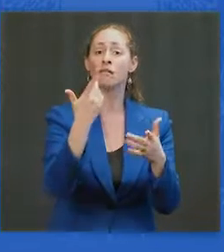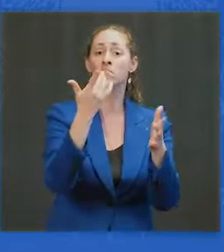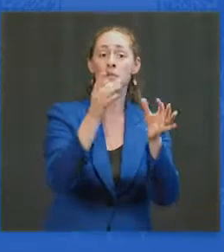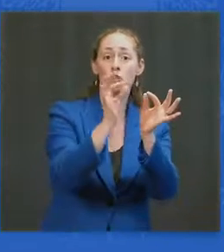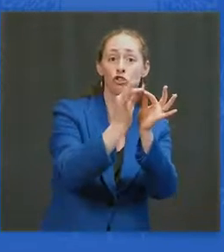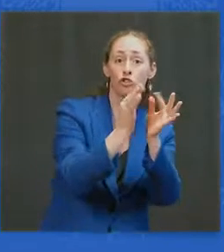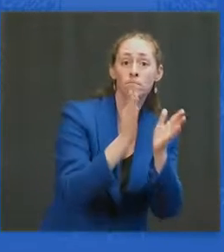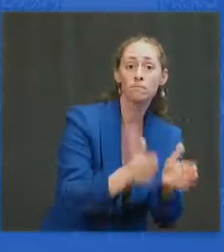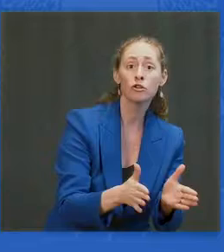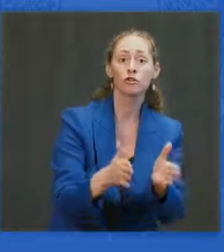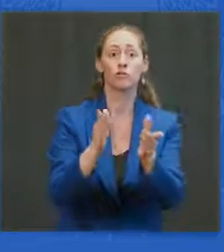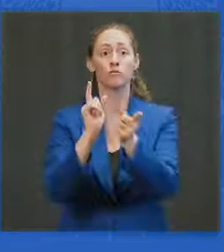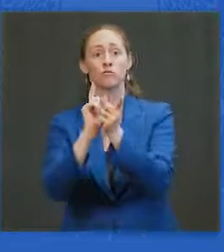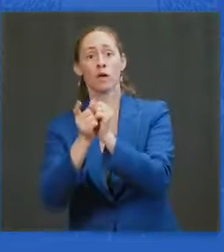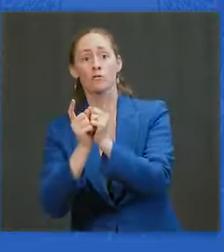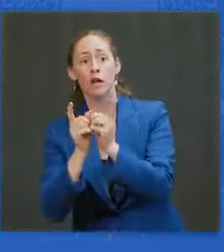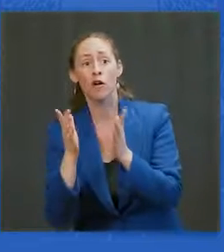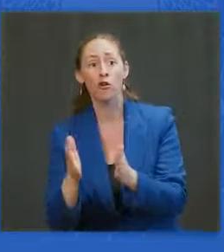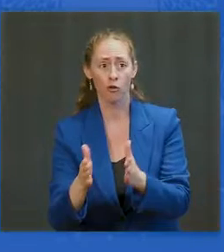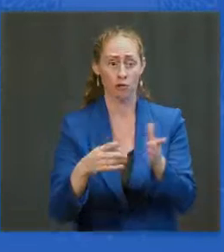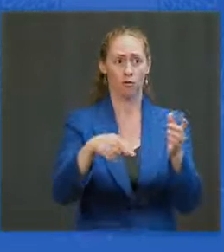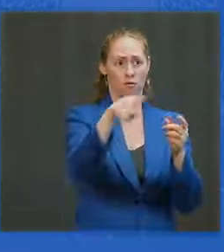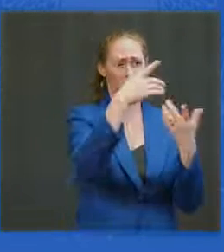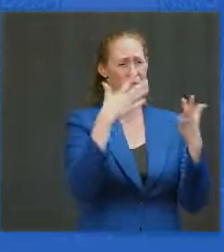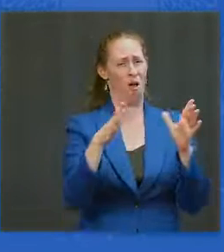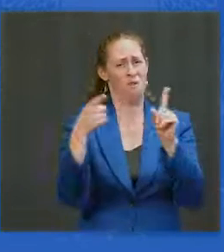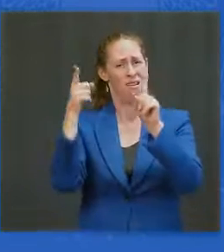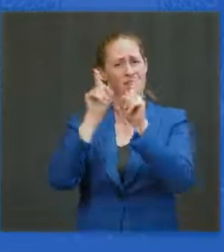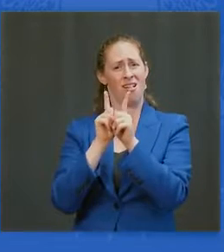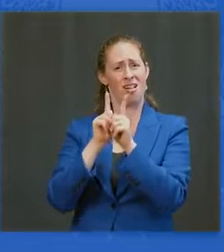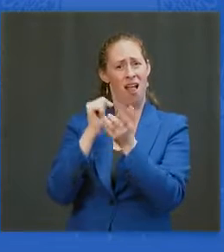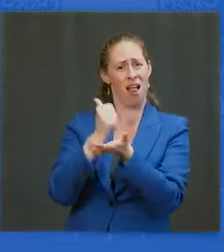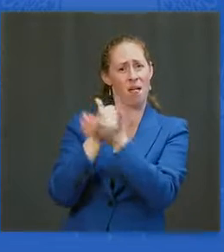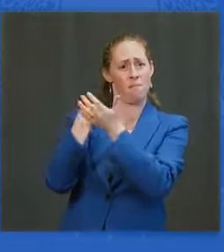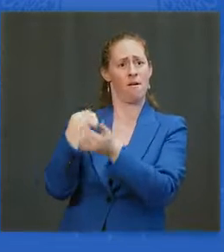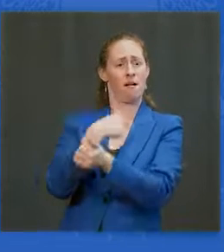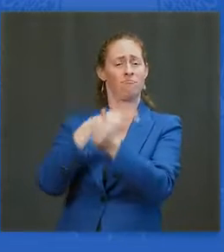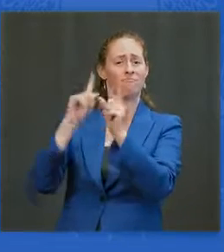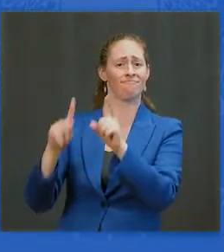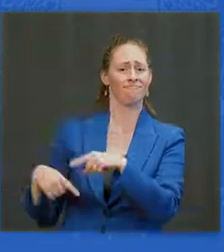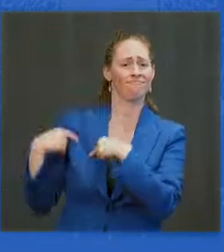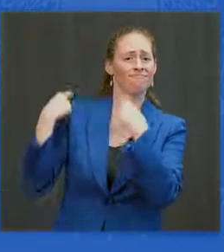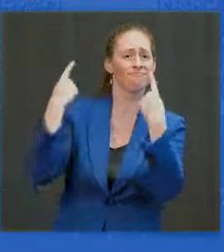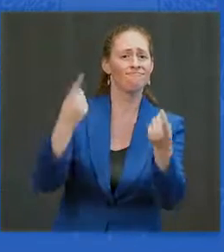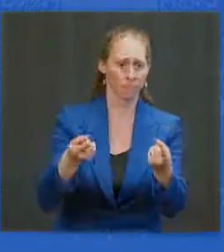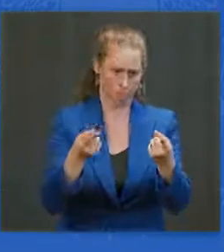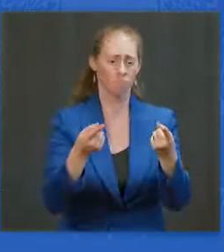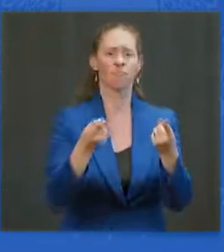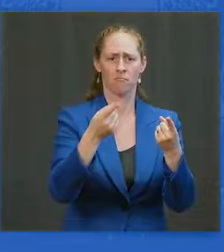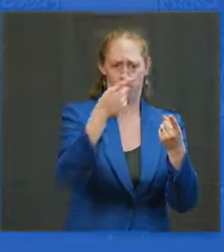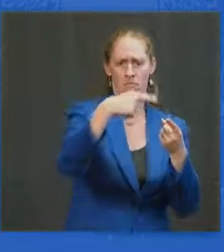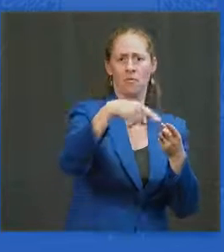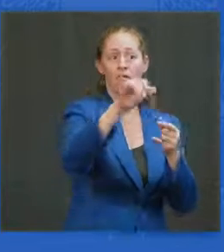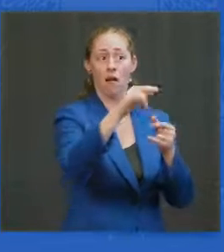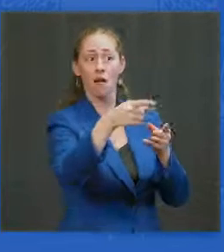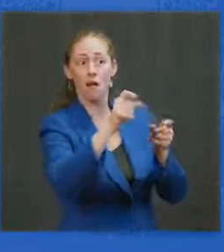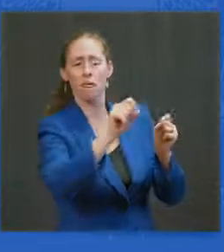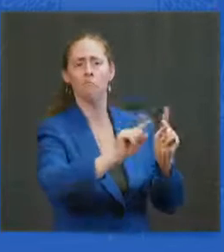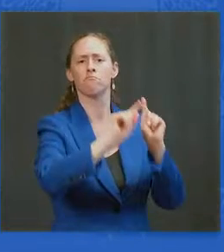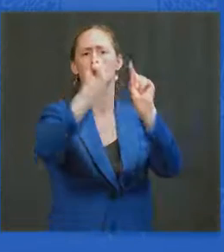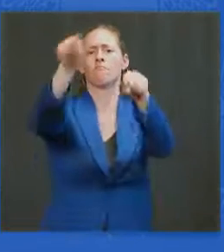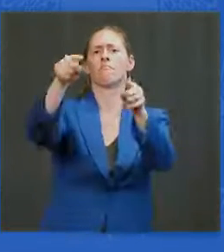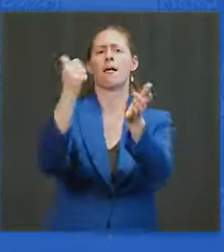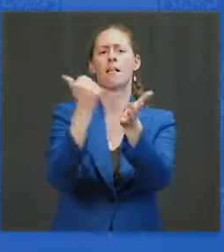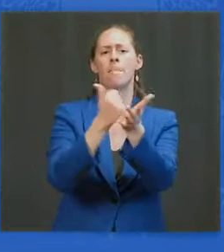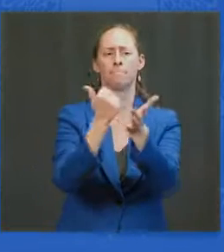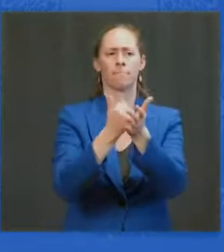those Afghans who worked alongside our forces and diplomats. We're continuing that effort. We're conducting thorough